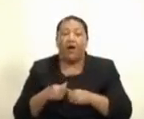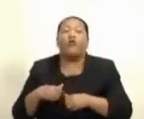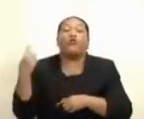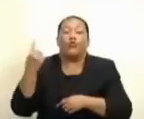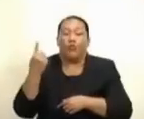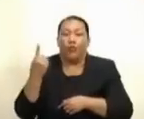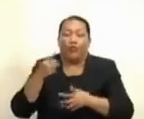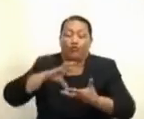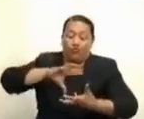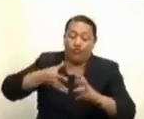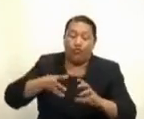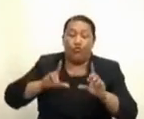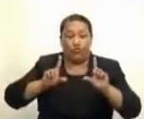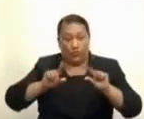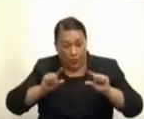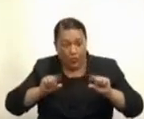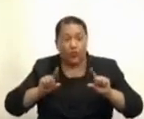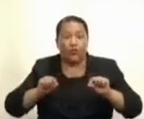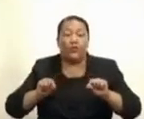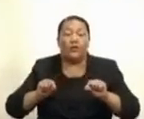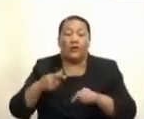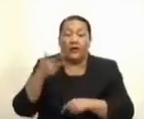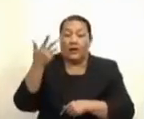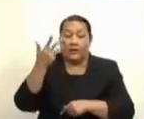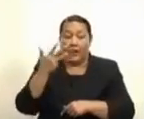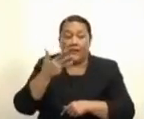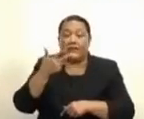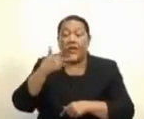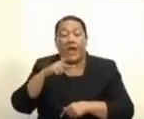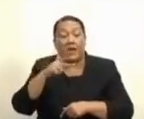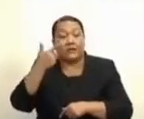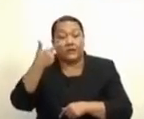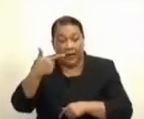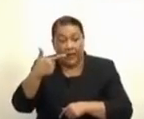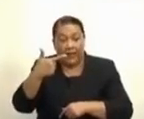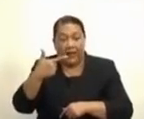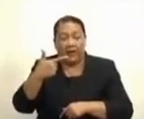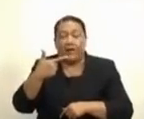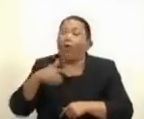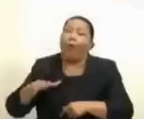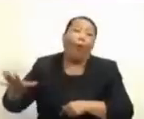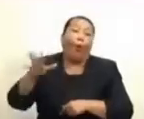1987, ask for your forgiveness and pray that God will grant you